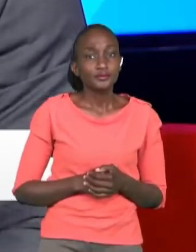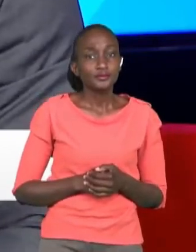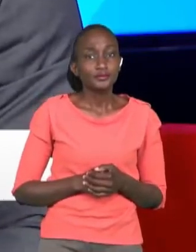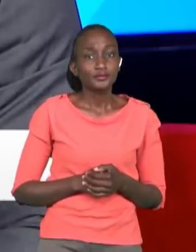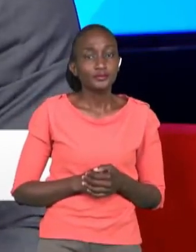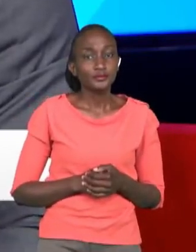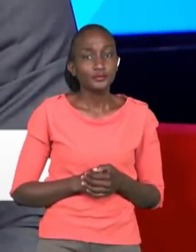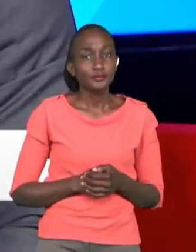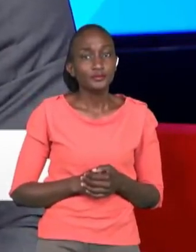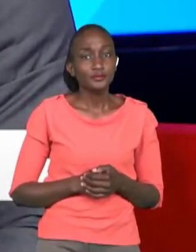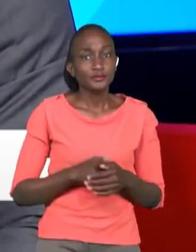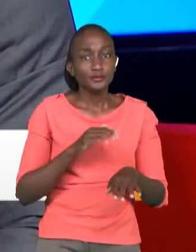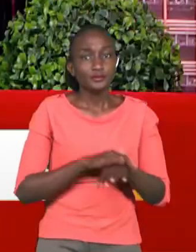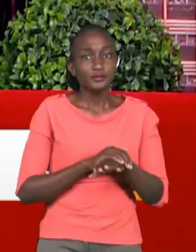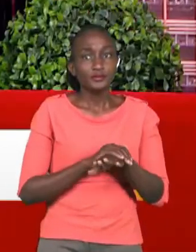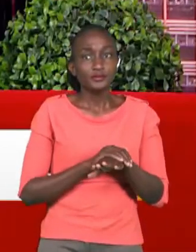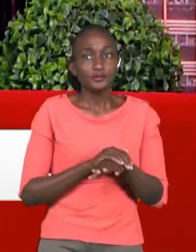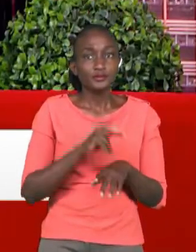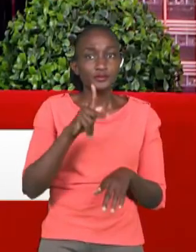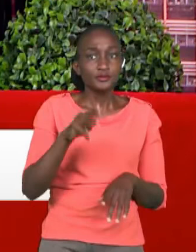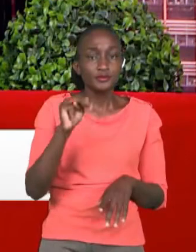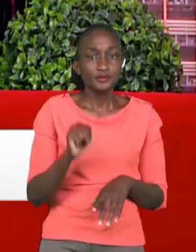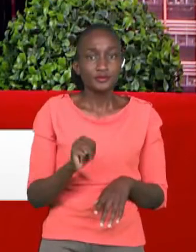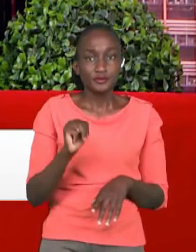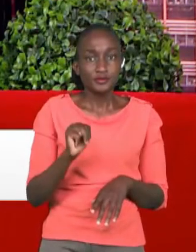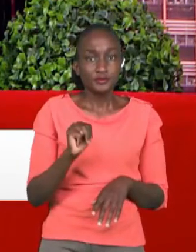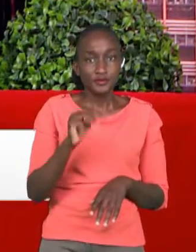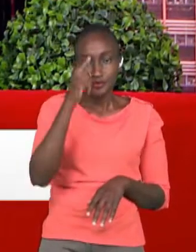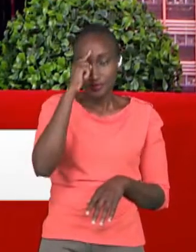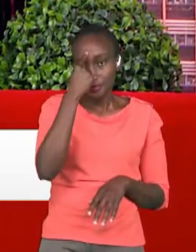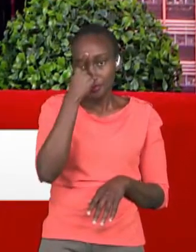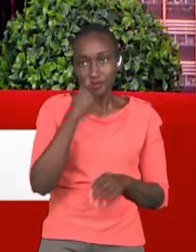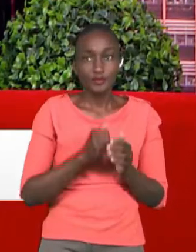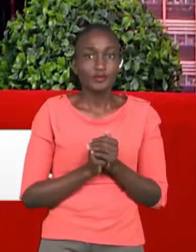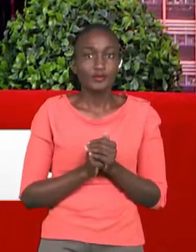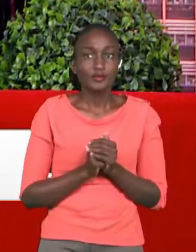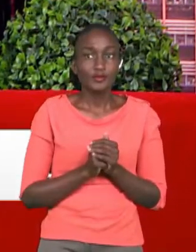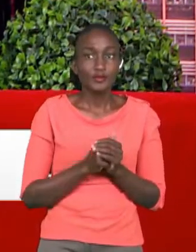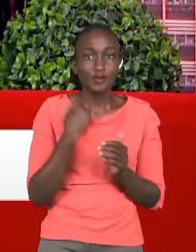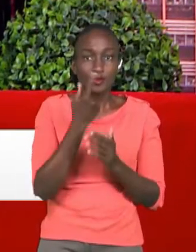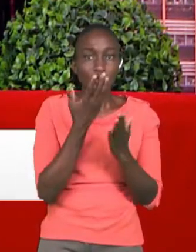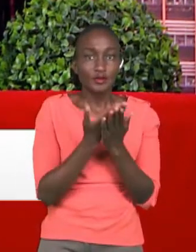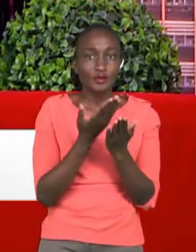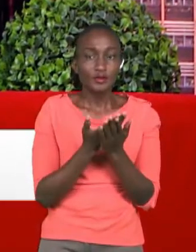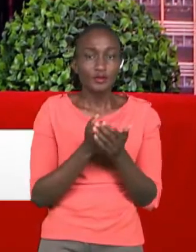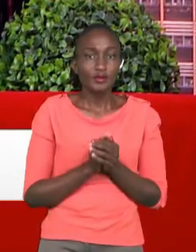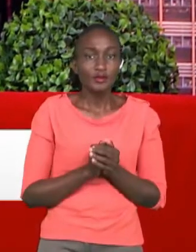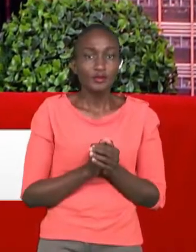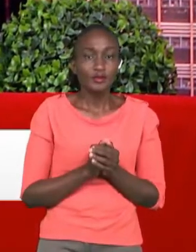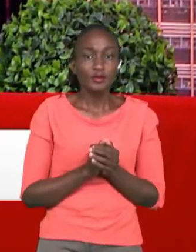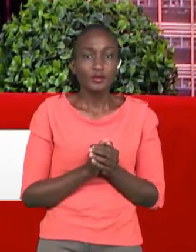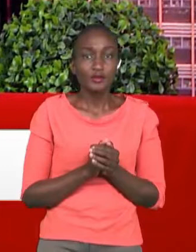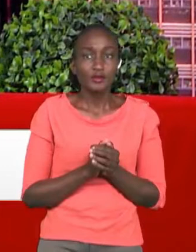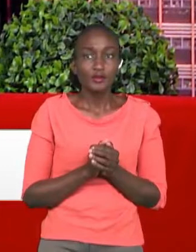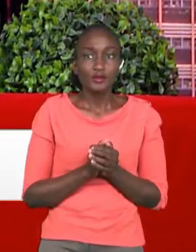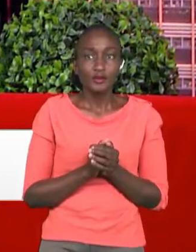Honorable Prime Minister of Republic of India, Mr. Modi, he proposed that to the this